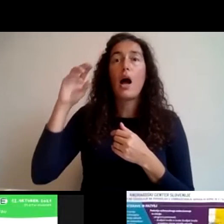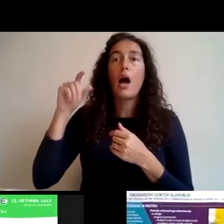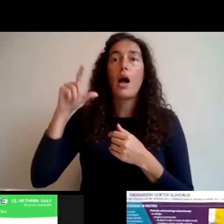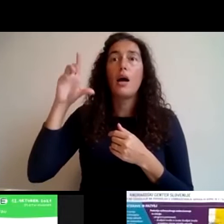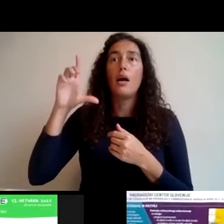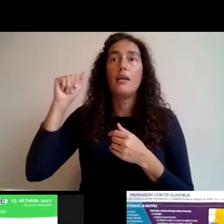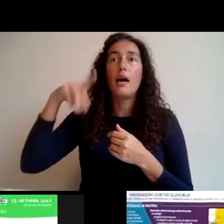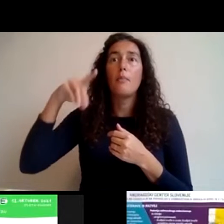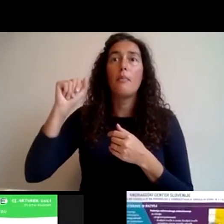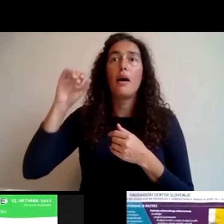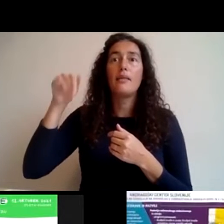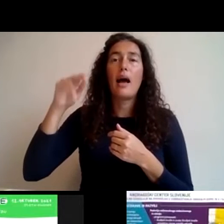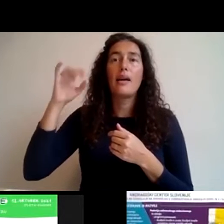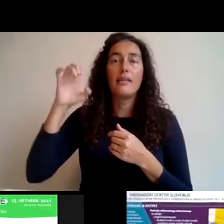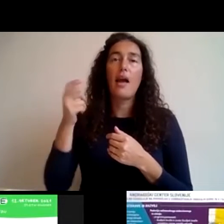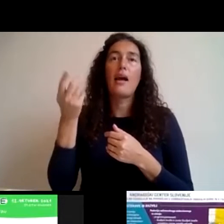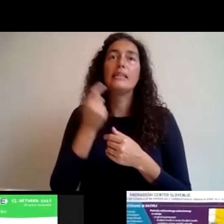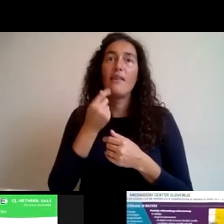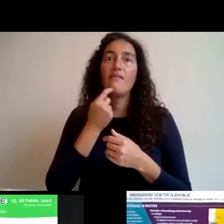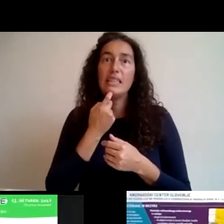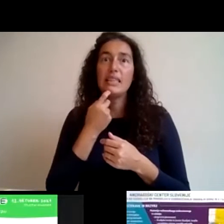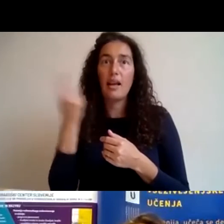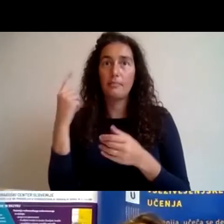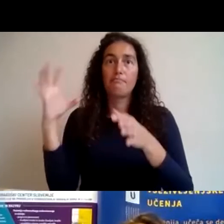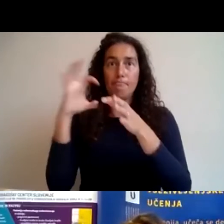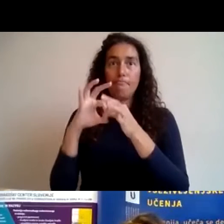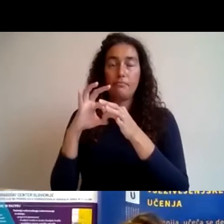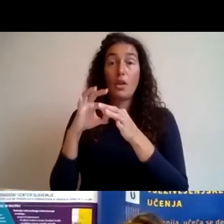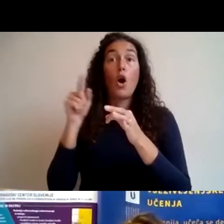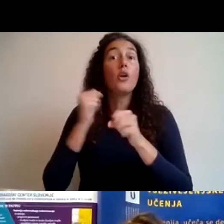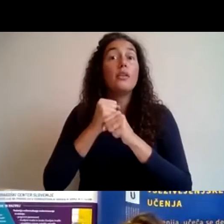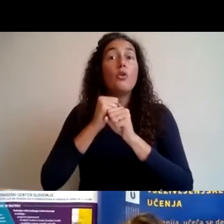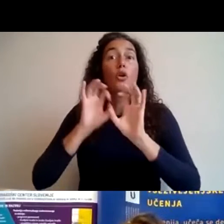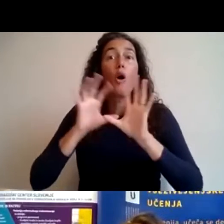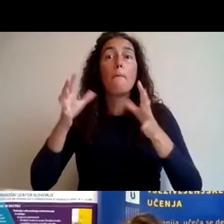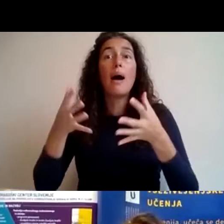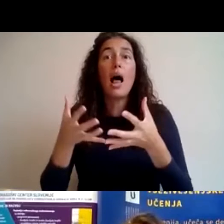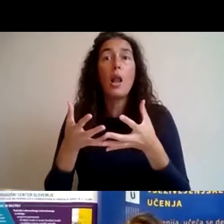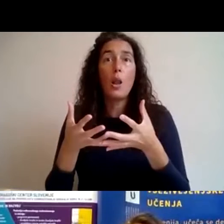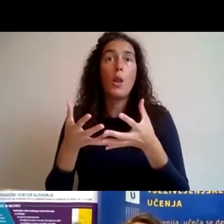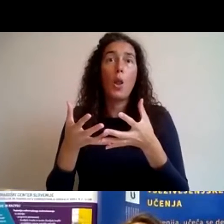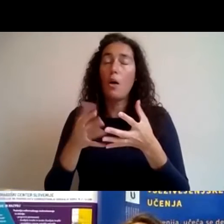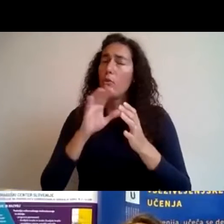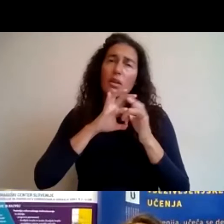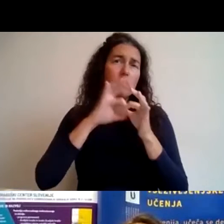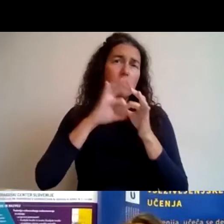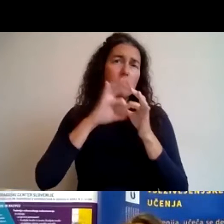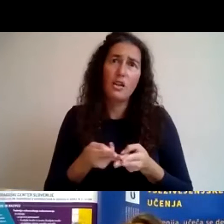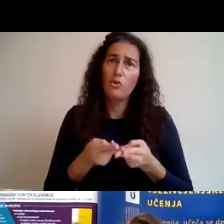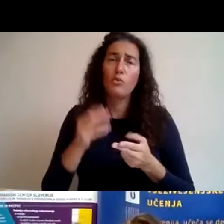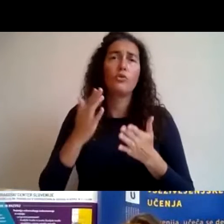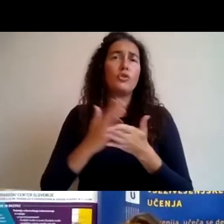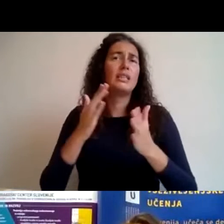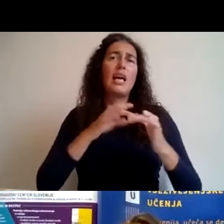from Finland. He will join us from Finland, and he works globally throughout the globe for whole his